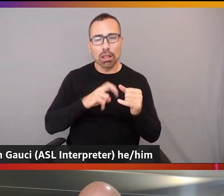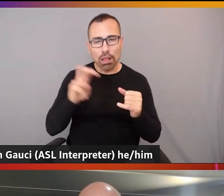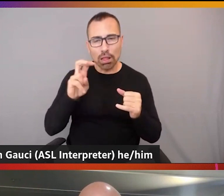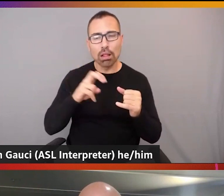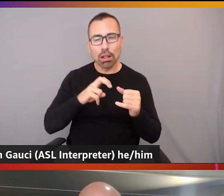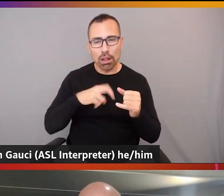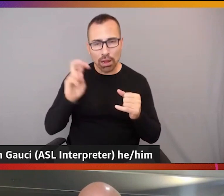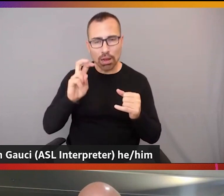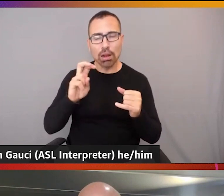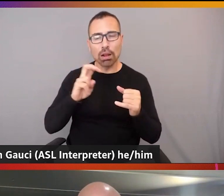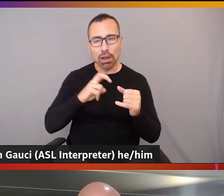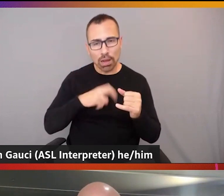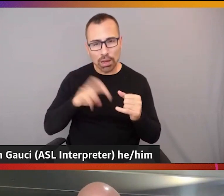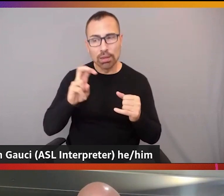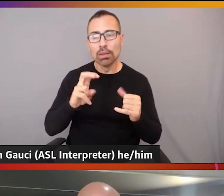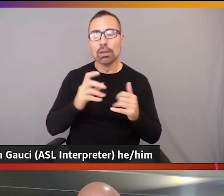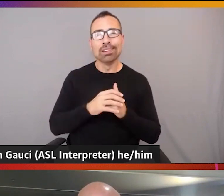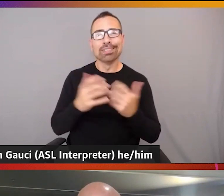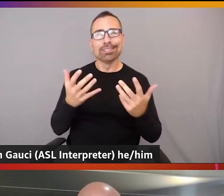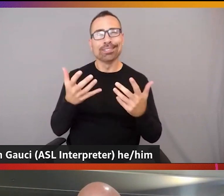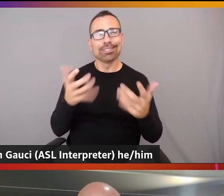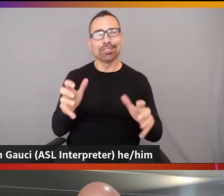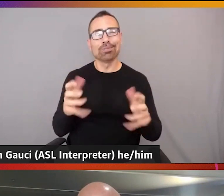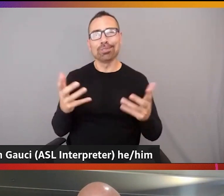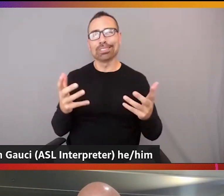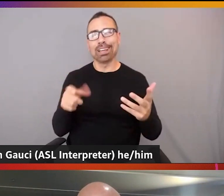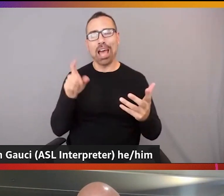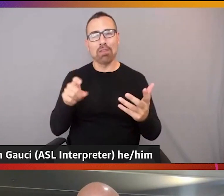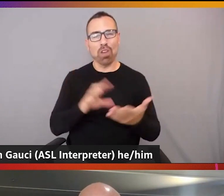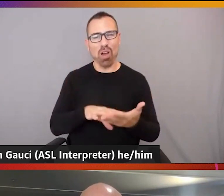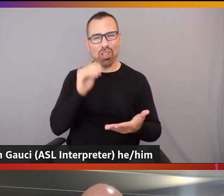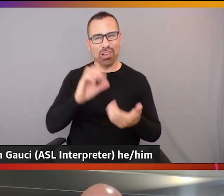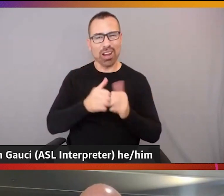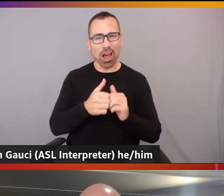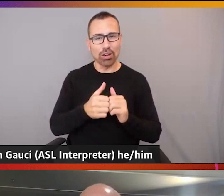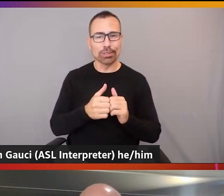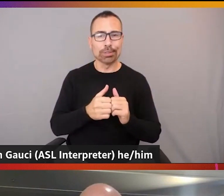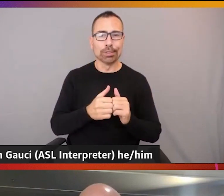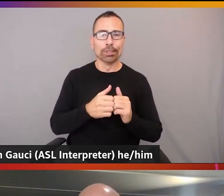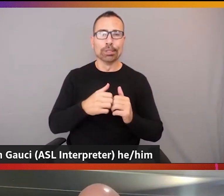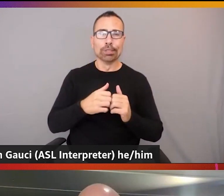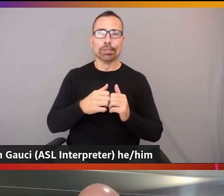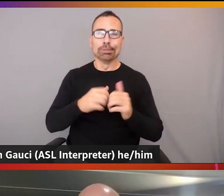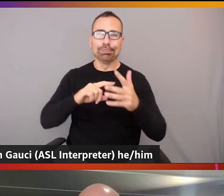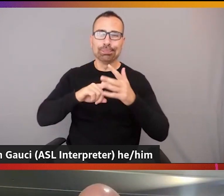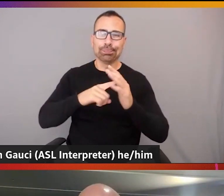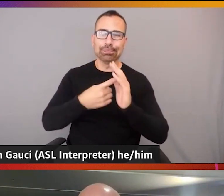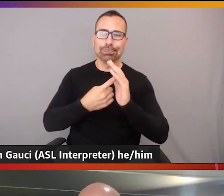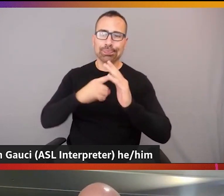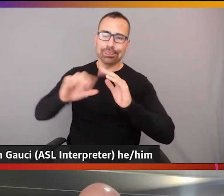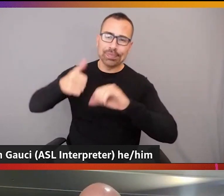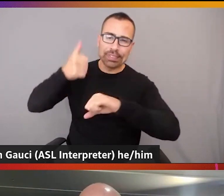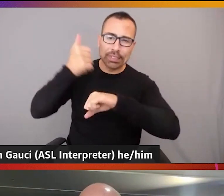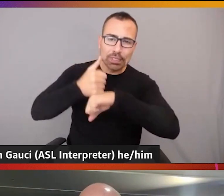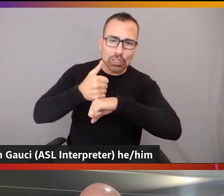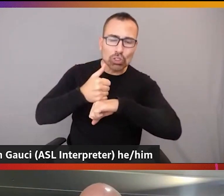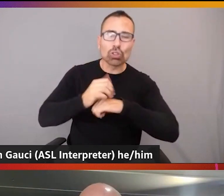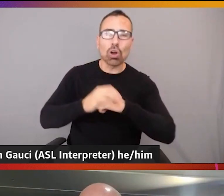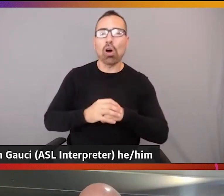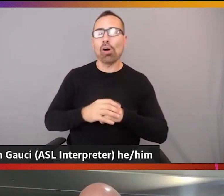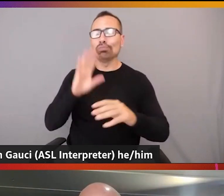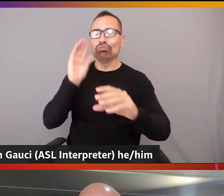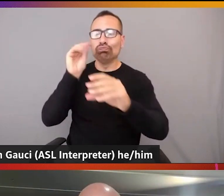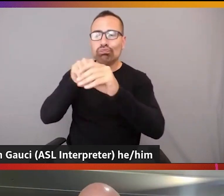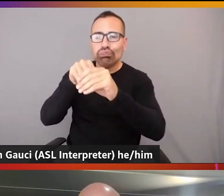want to necessarily have to learn how to install, configure, and maintain a replication server.